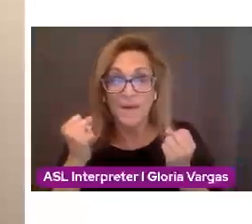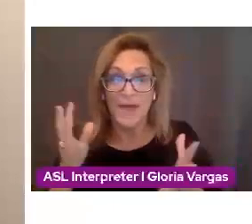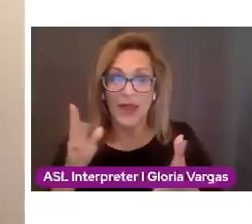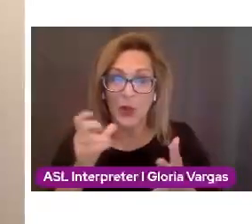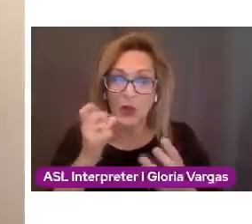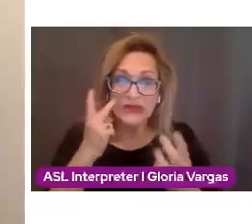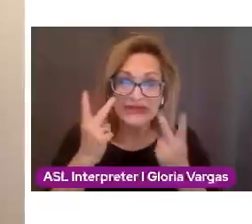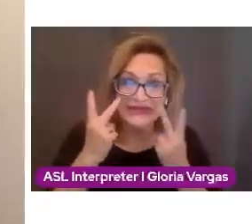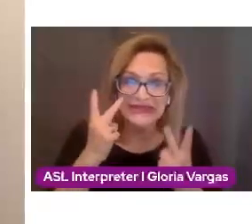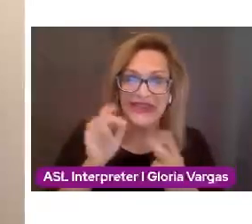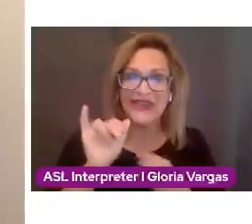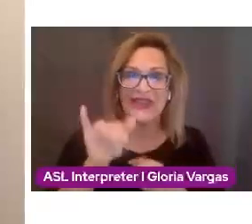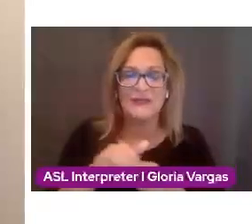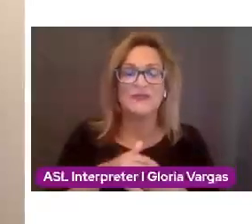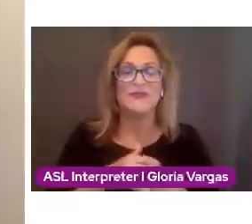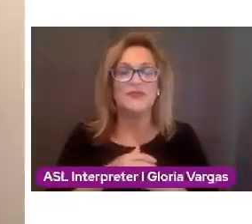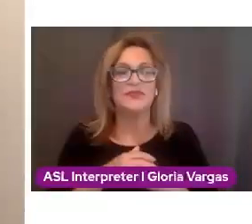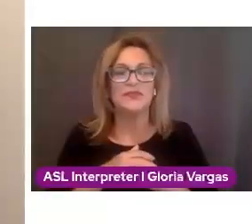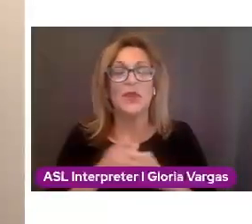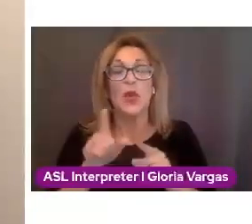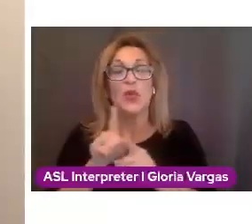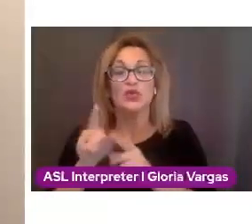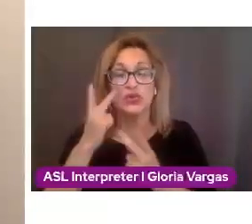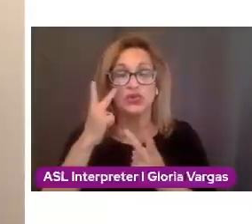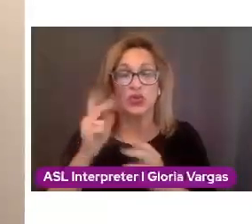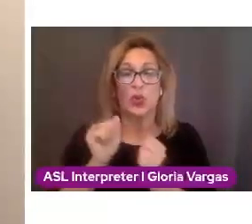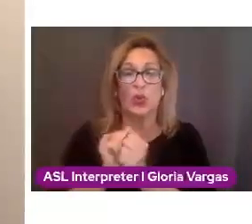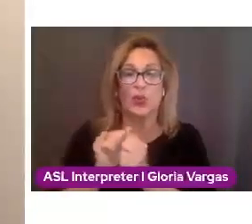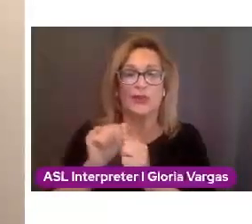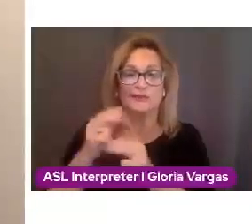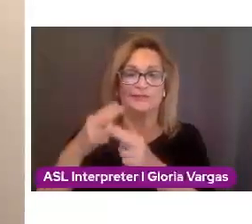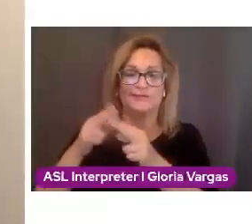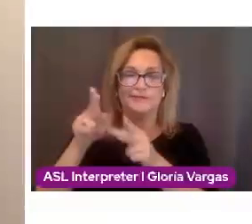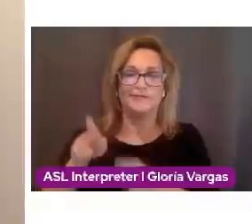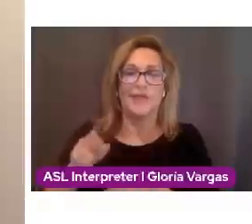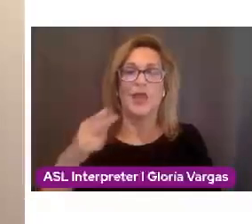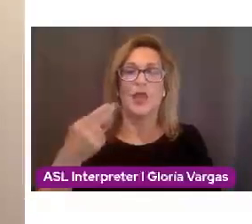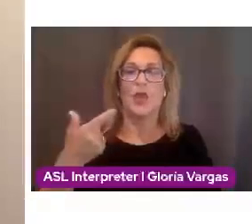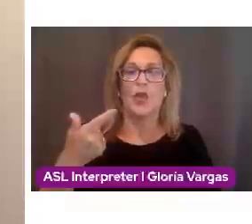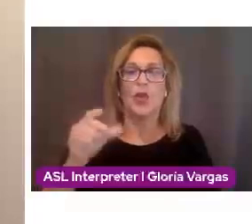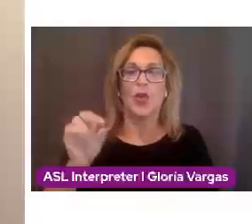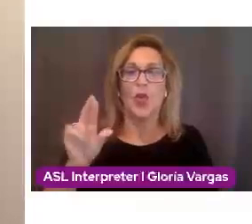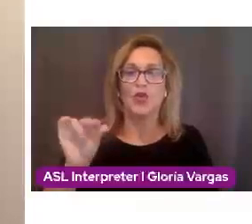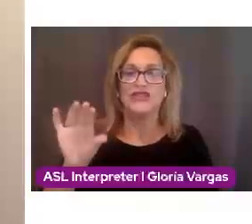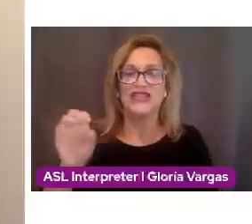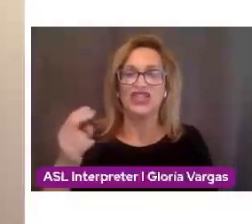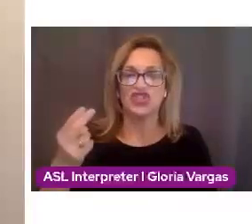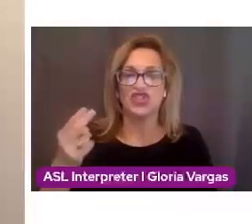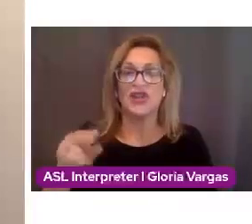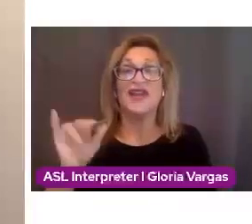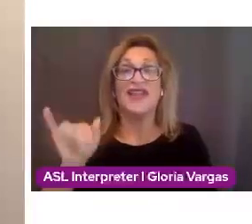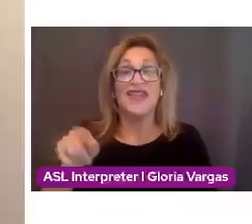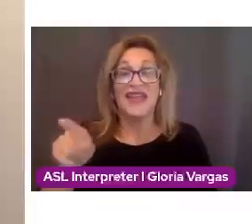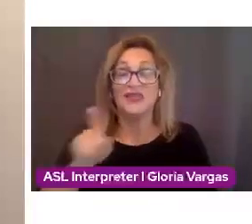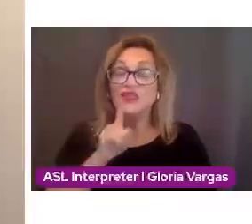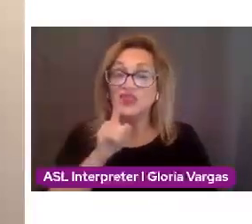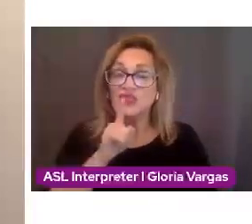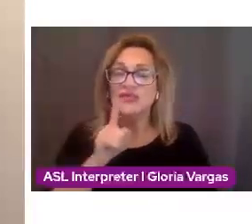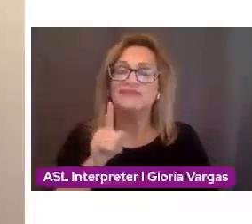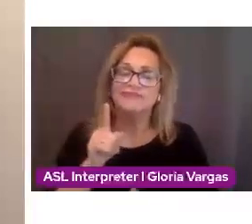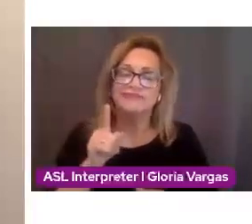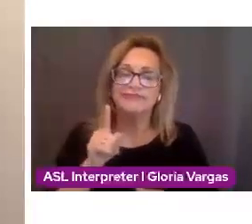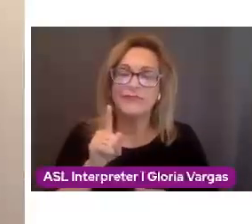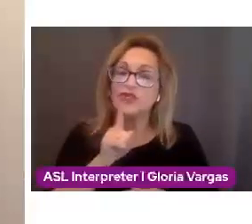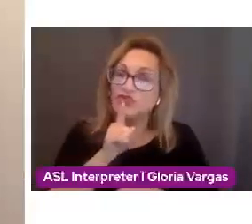And what we saw with Gorsuch, and I believe that Gorsuch, and many, I think, would argue that Gorsuch actively lied